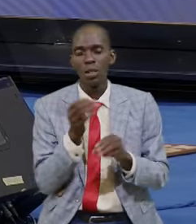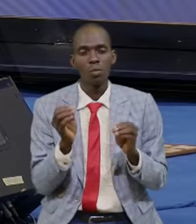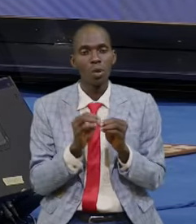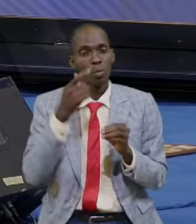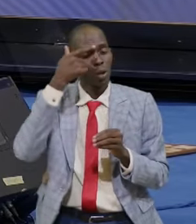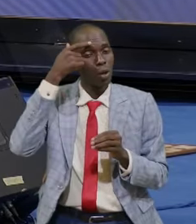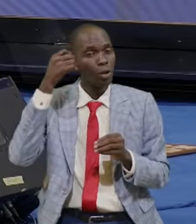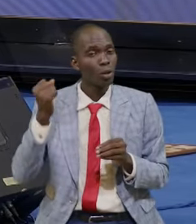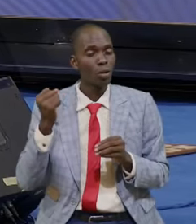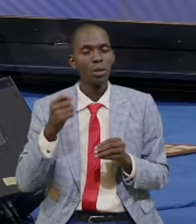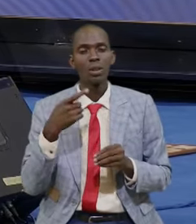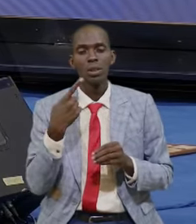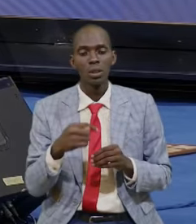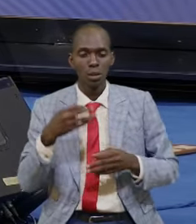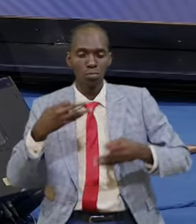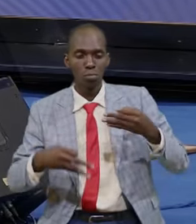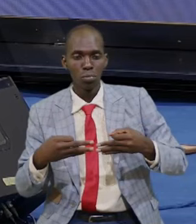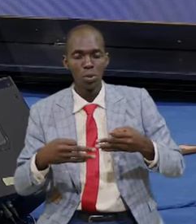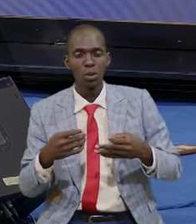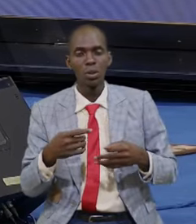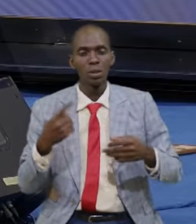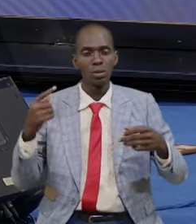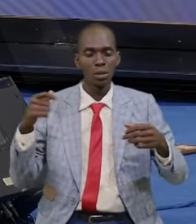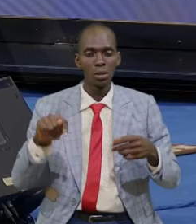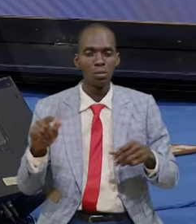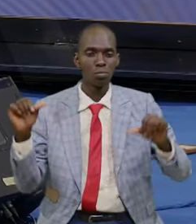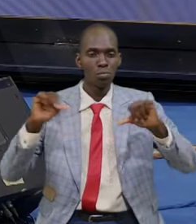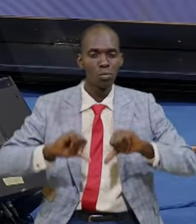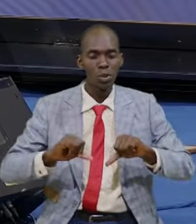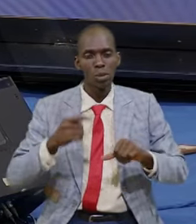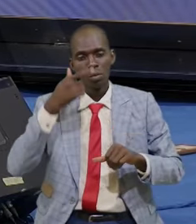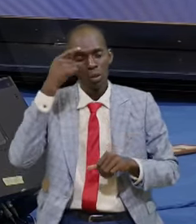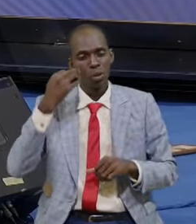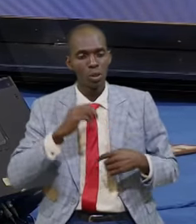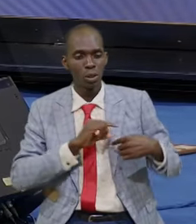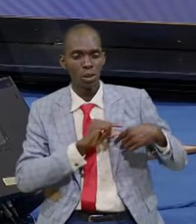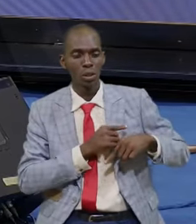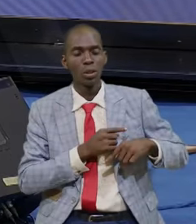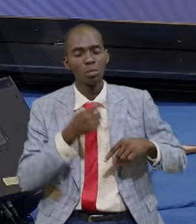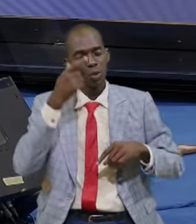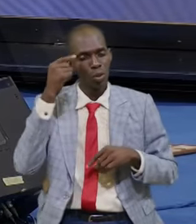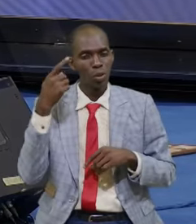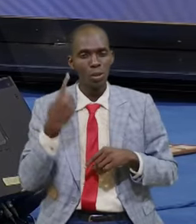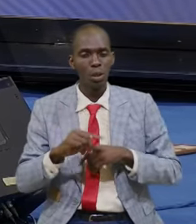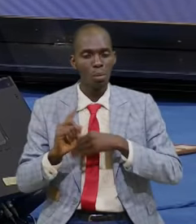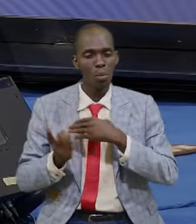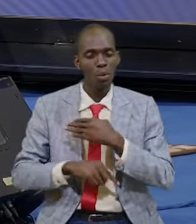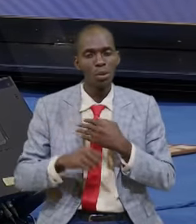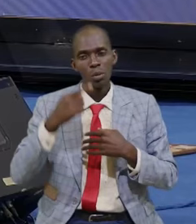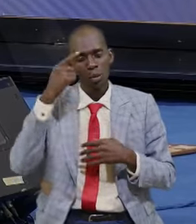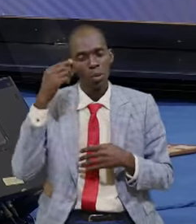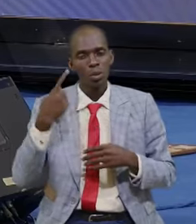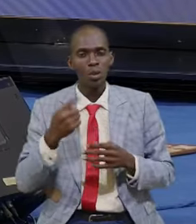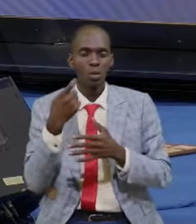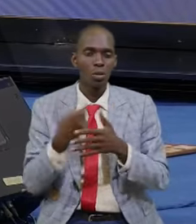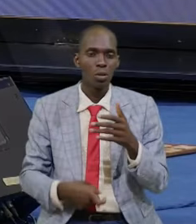the condemnation, because the guilt, because the punishment, because the penalty